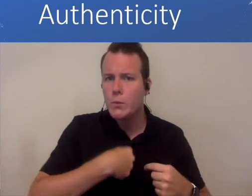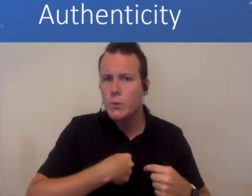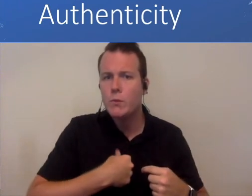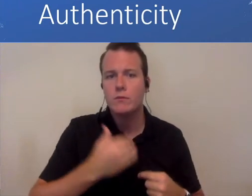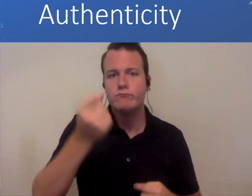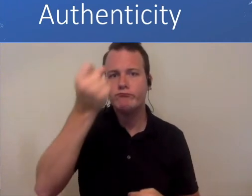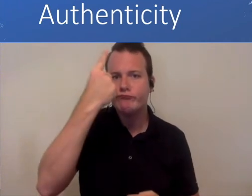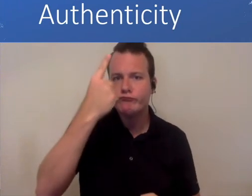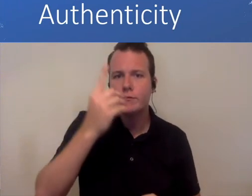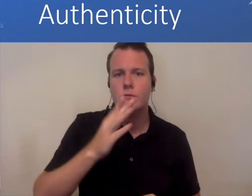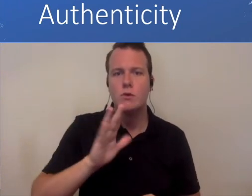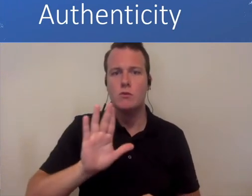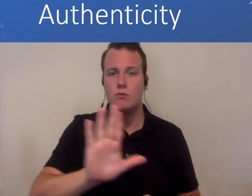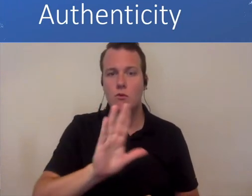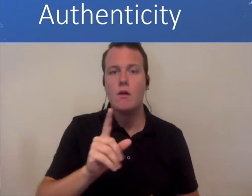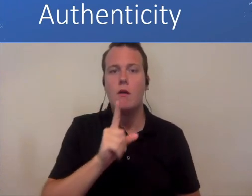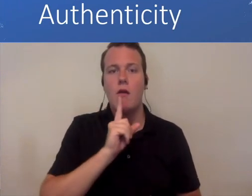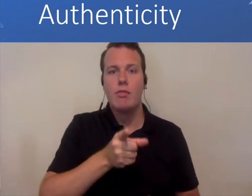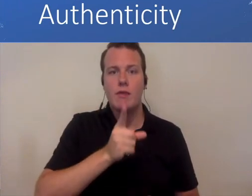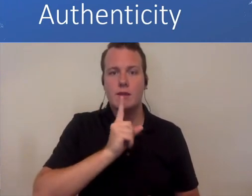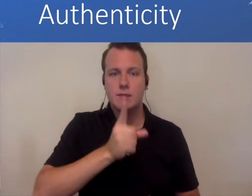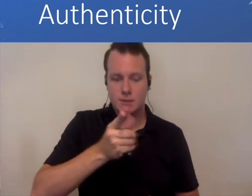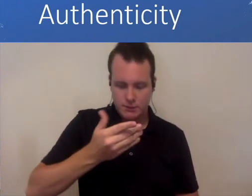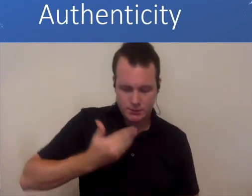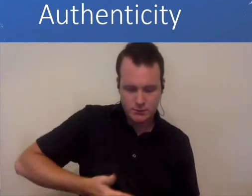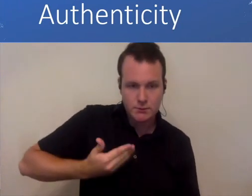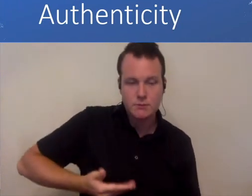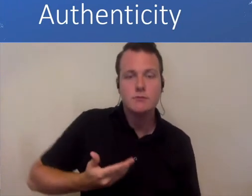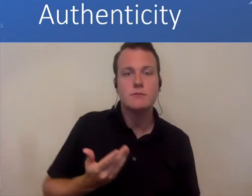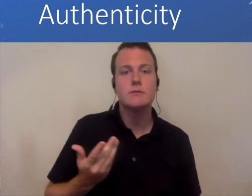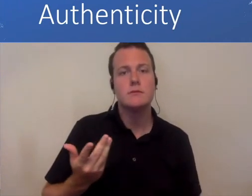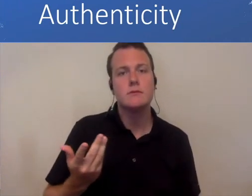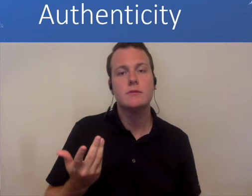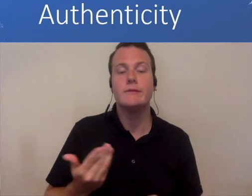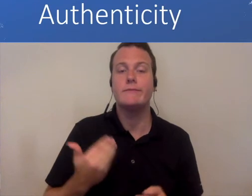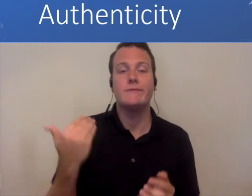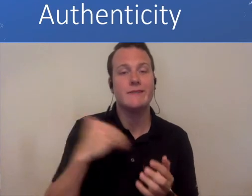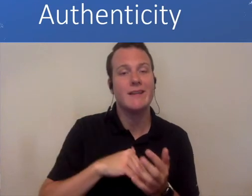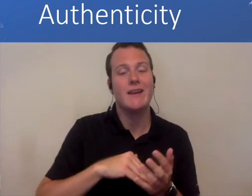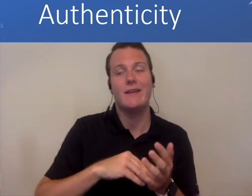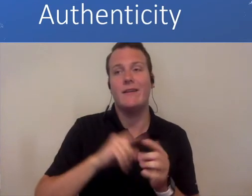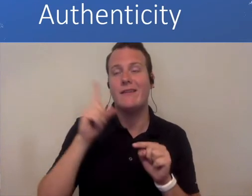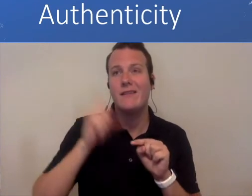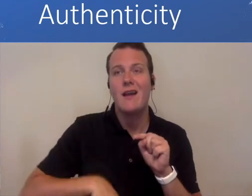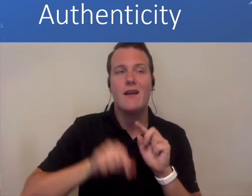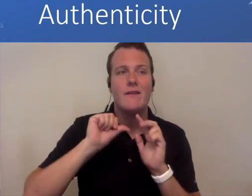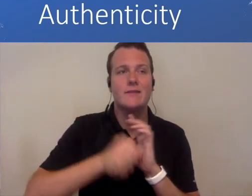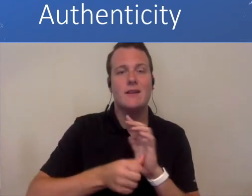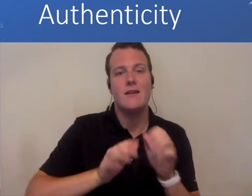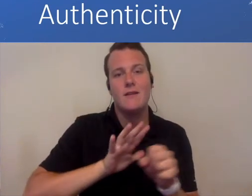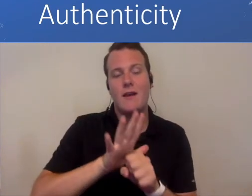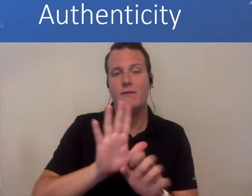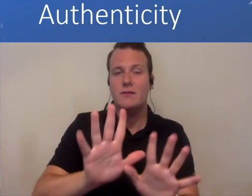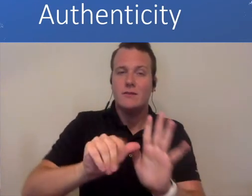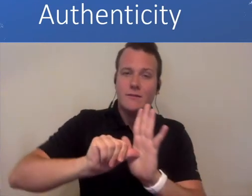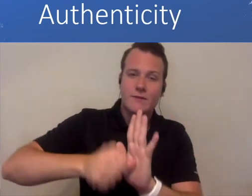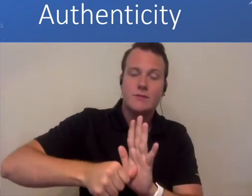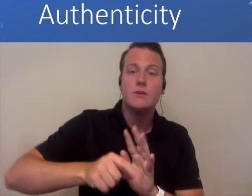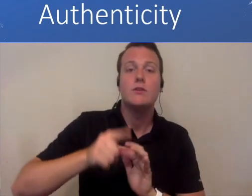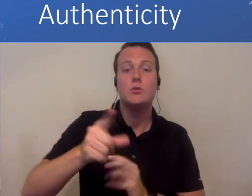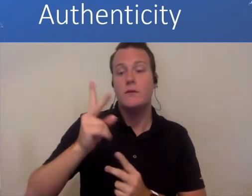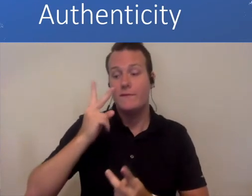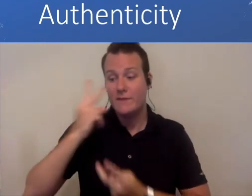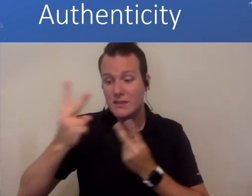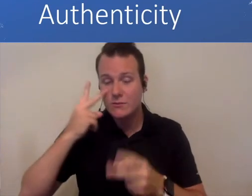authenticity of what you represent to them. And so and again, I can't emphasize enough, be visible in